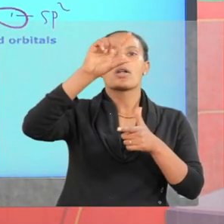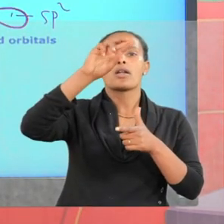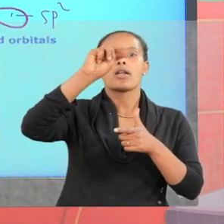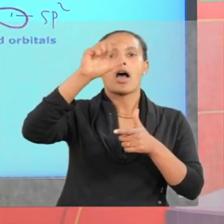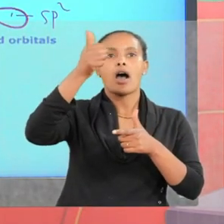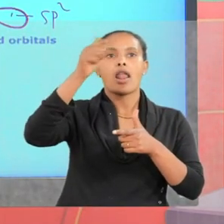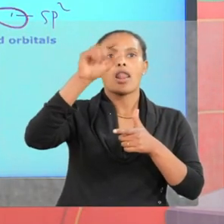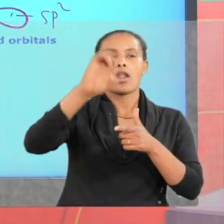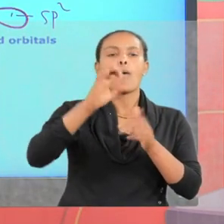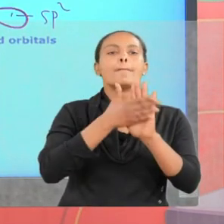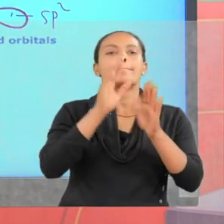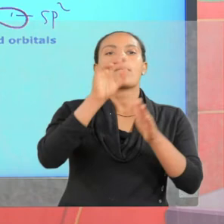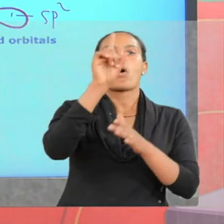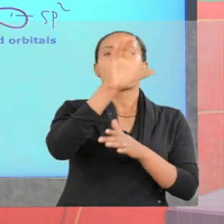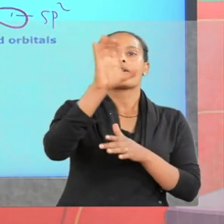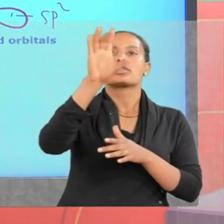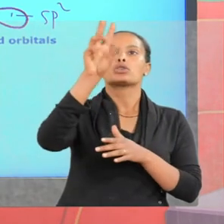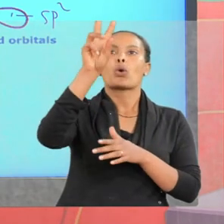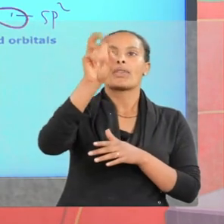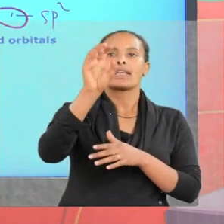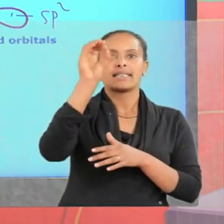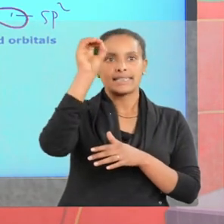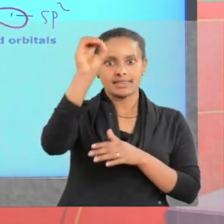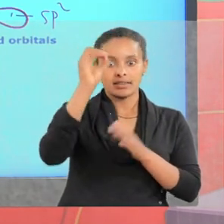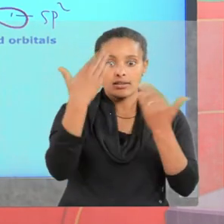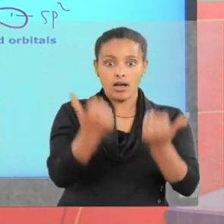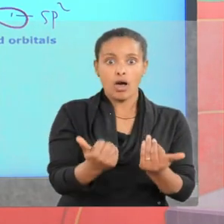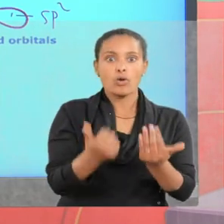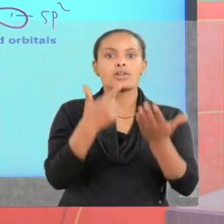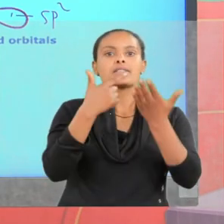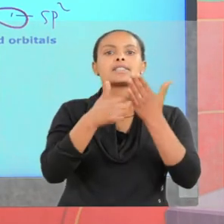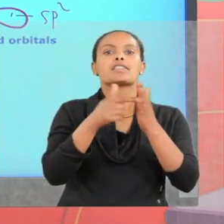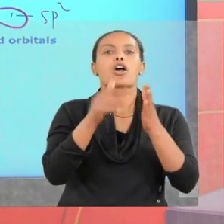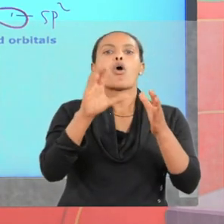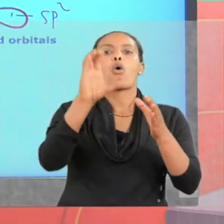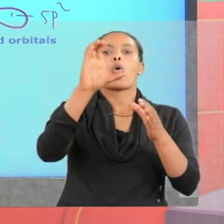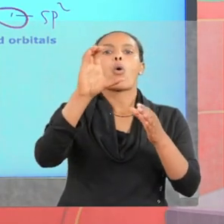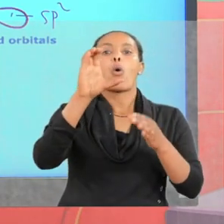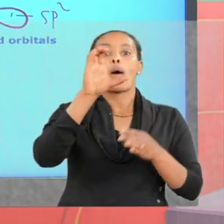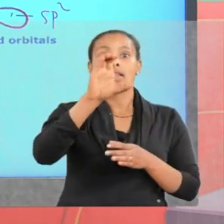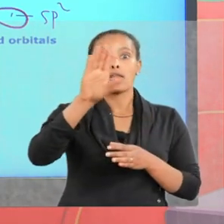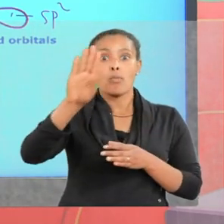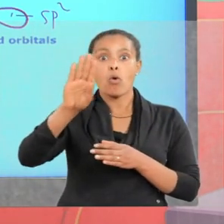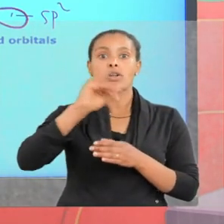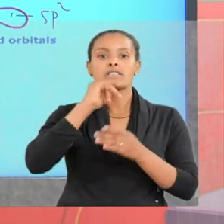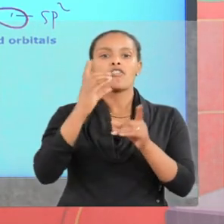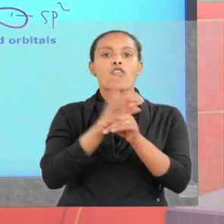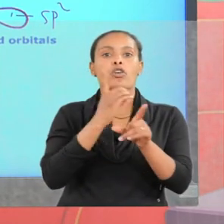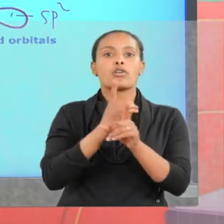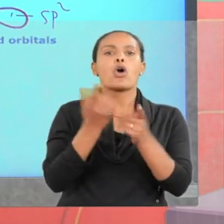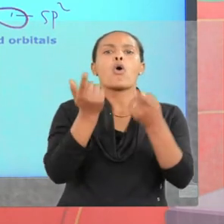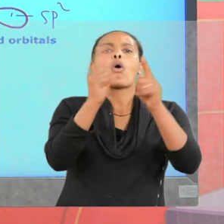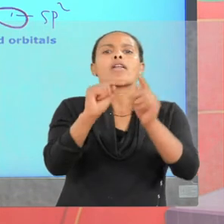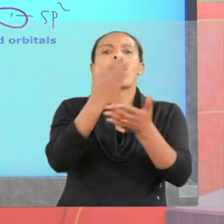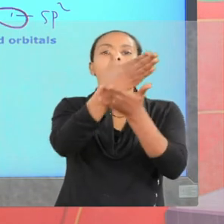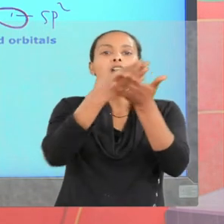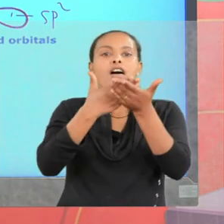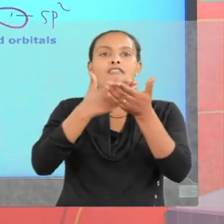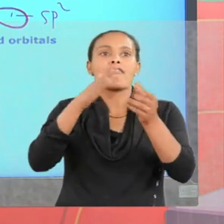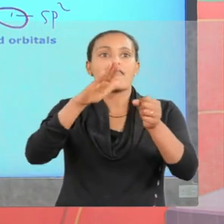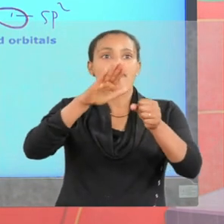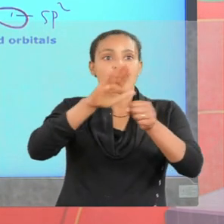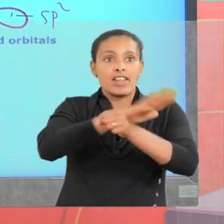is 120 degrees. Now, this covalent bond is formed when half-filled